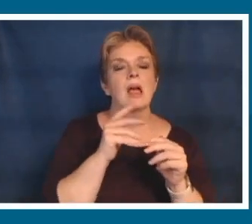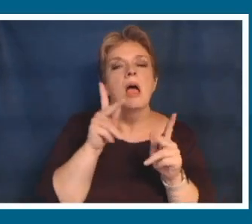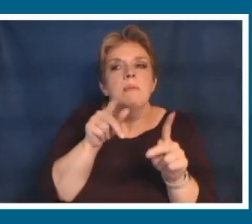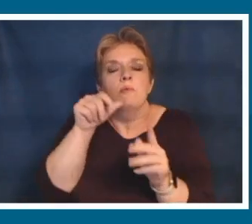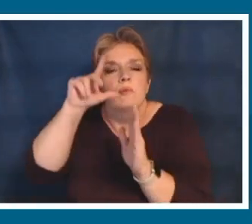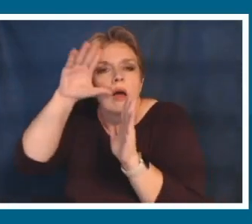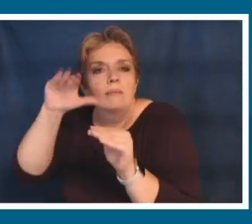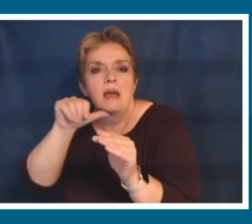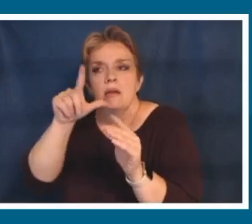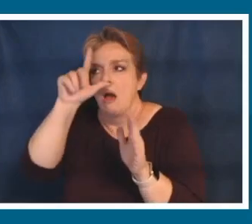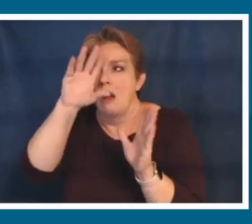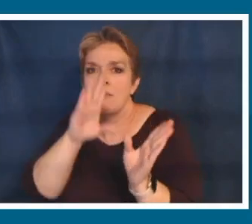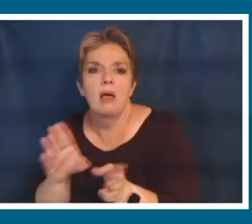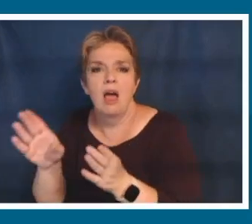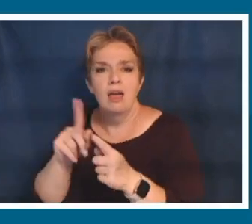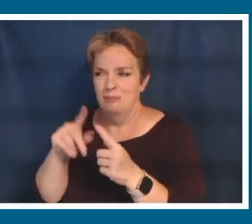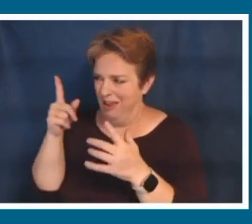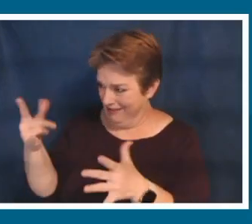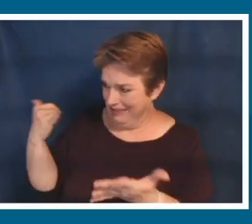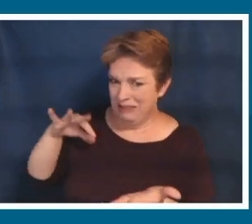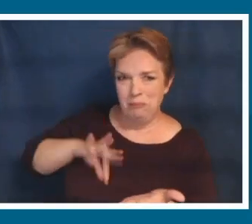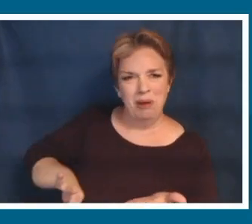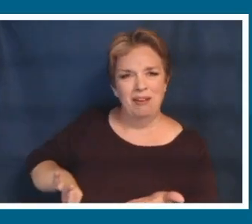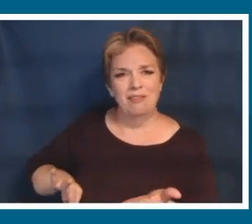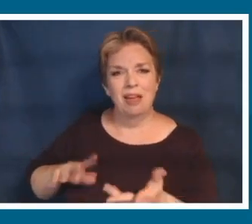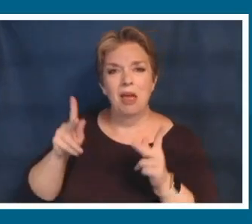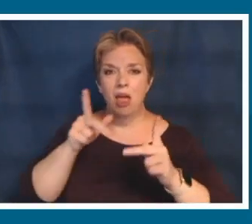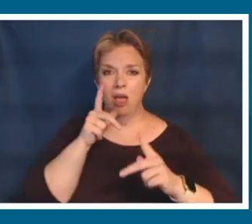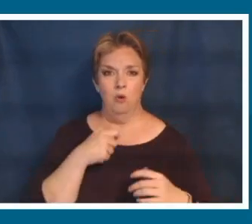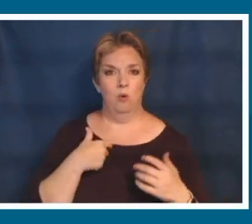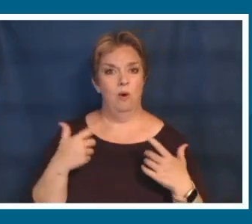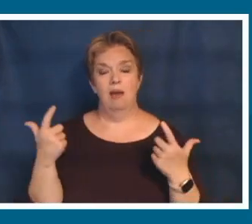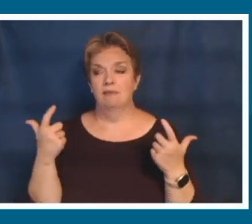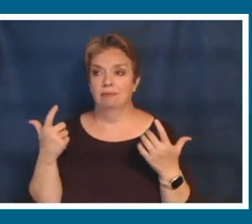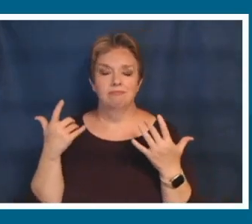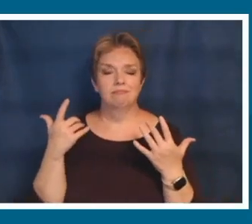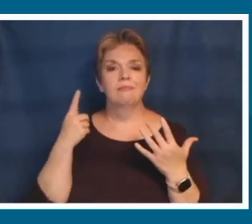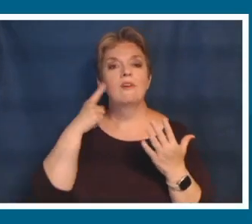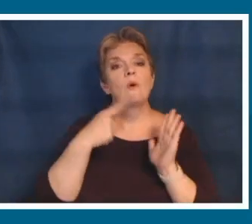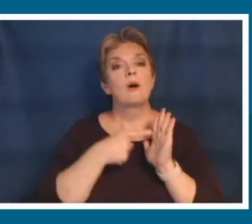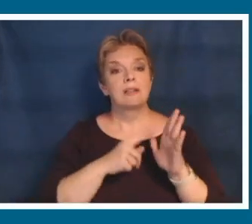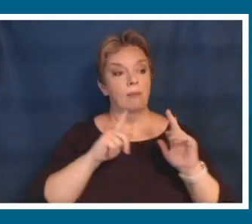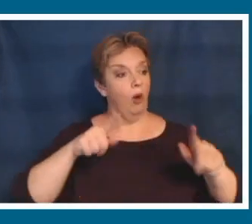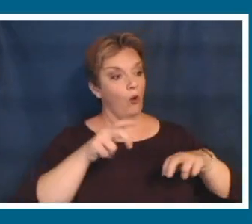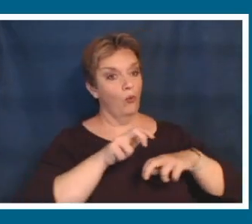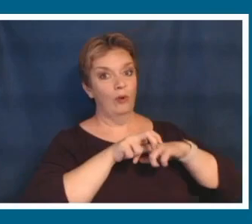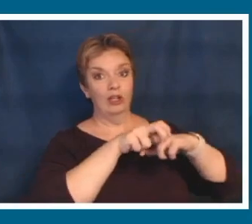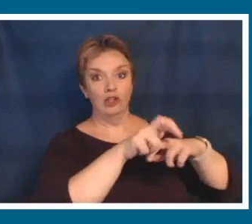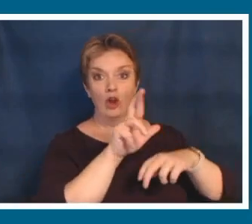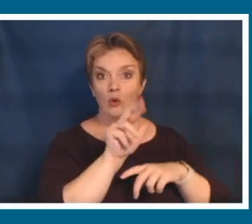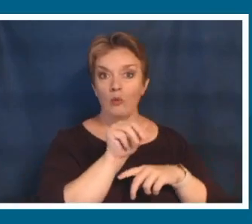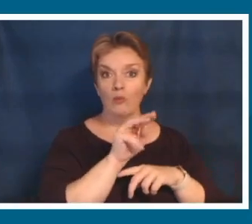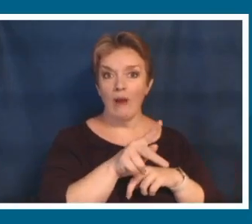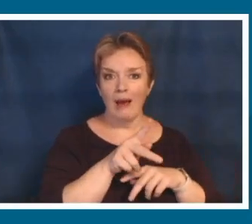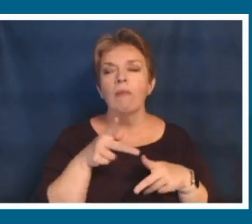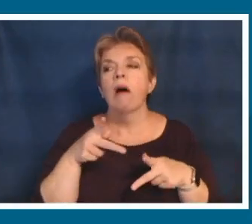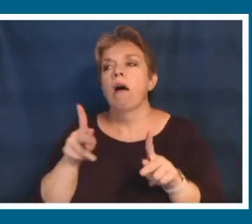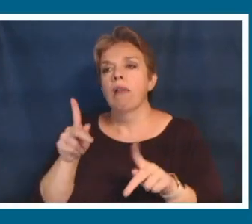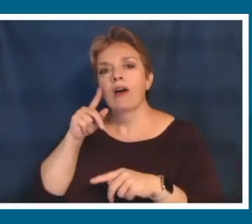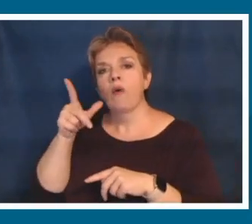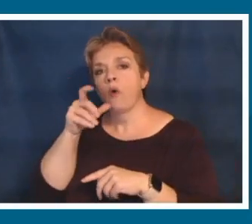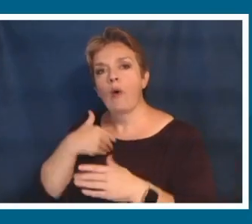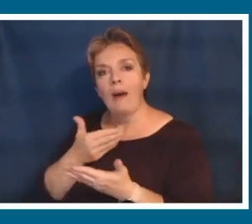luggage, people with beautiful, enormous bass violins. And so I'd love it if you